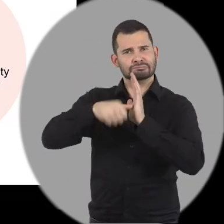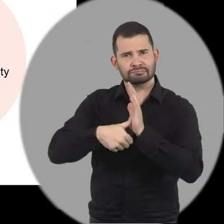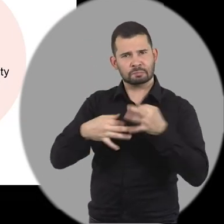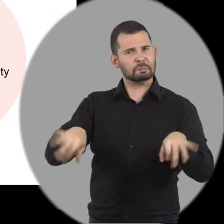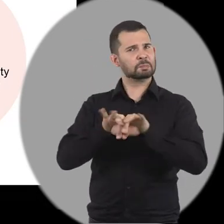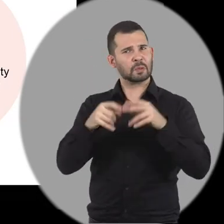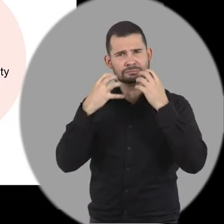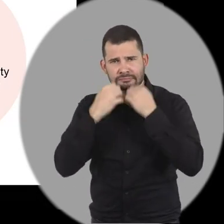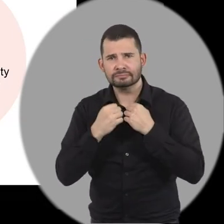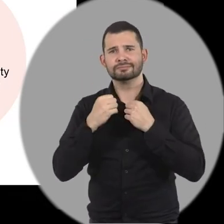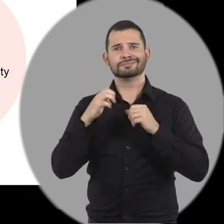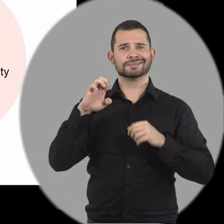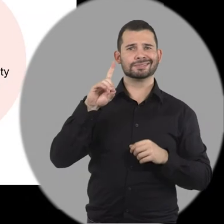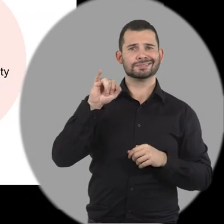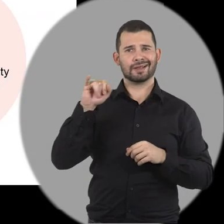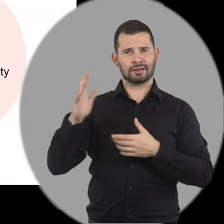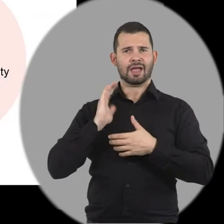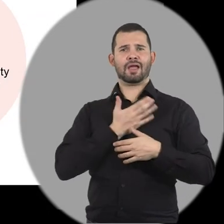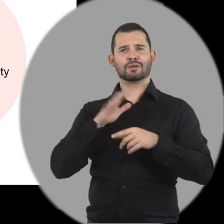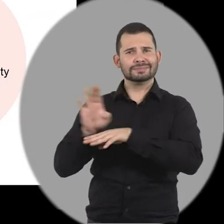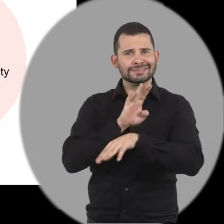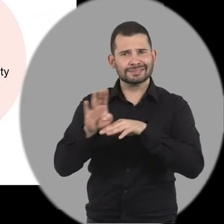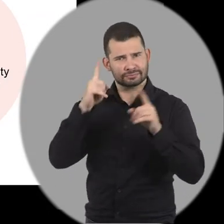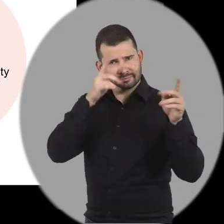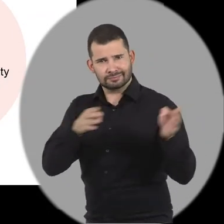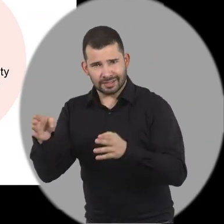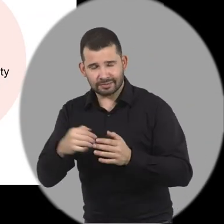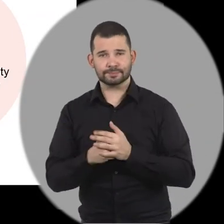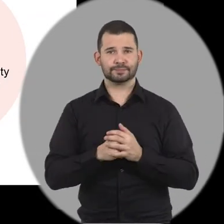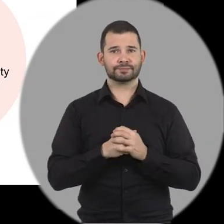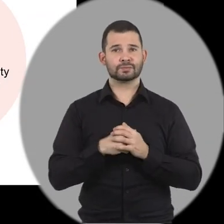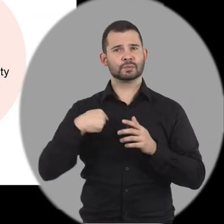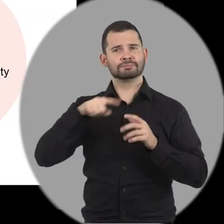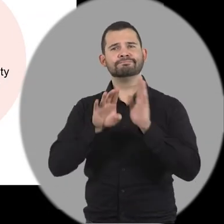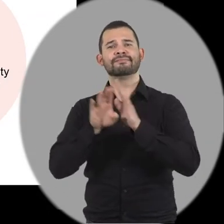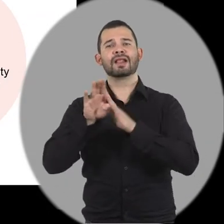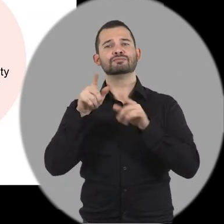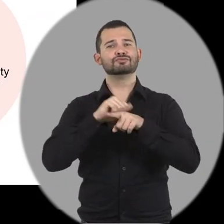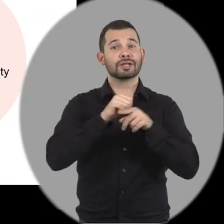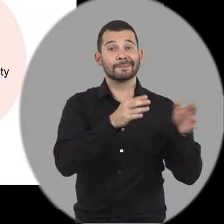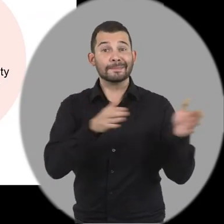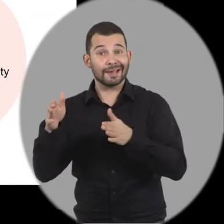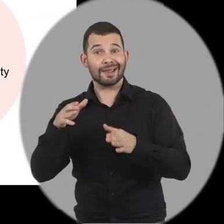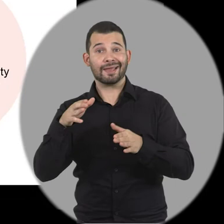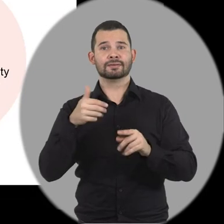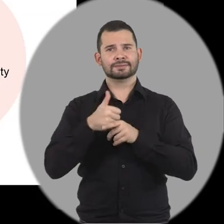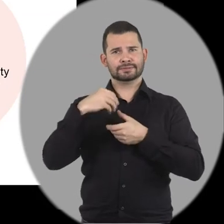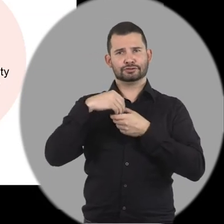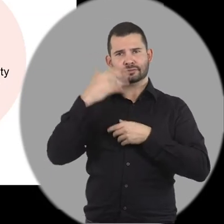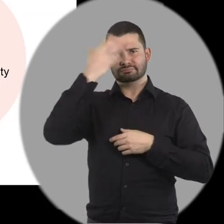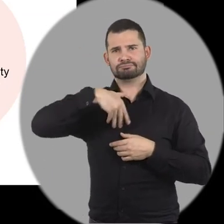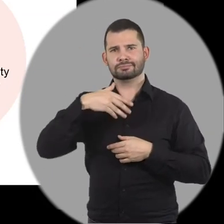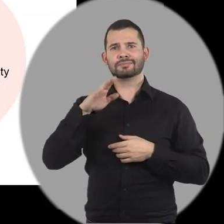stressing the importance and value of ED&I to our business strategy. We developed a training plan anchored on understanding implicit